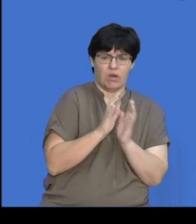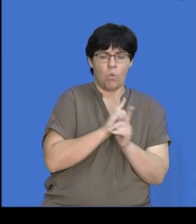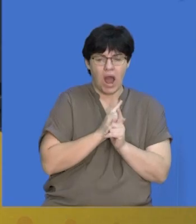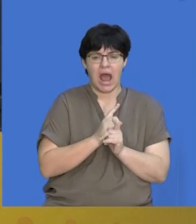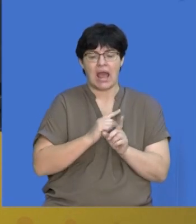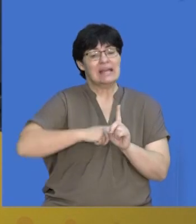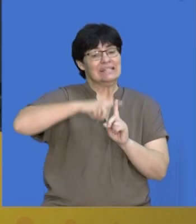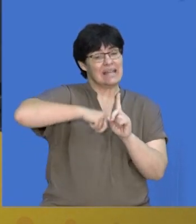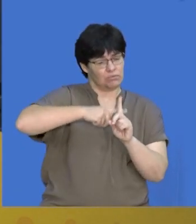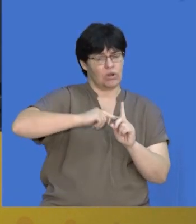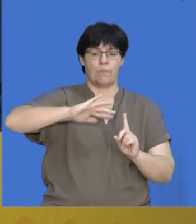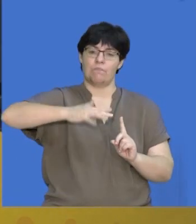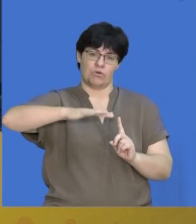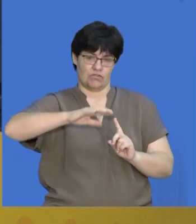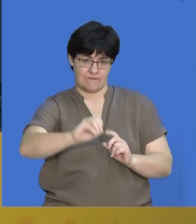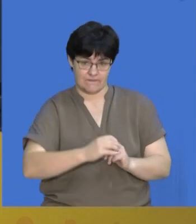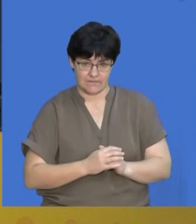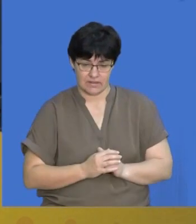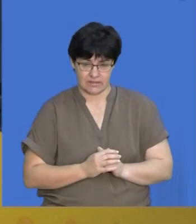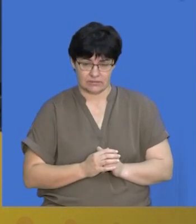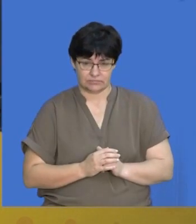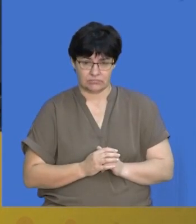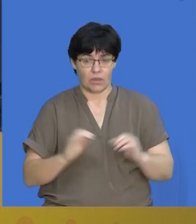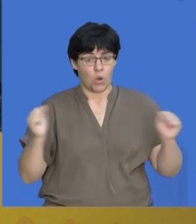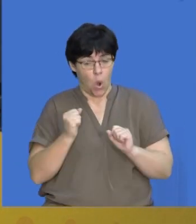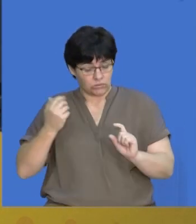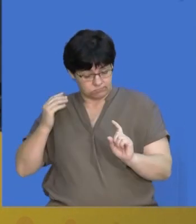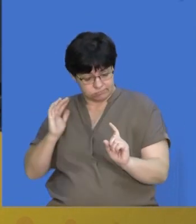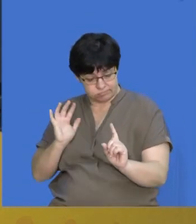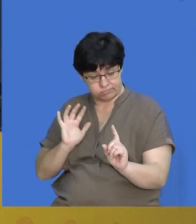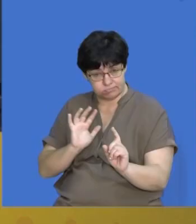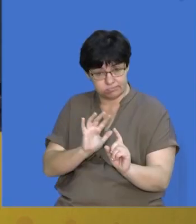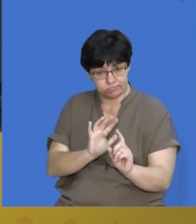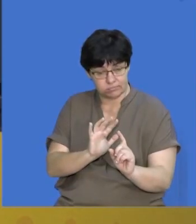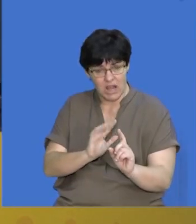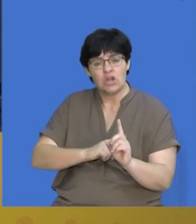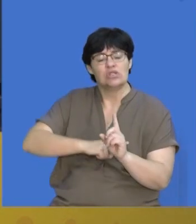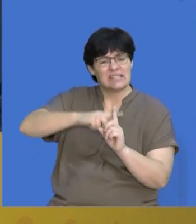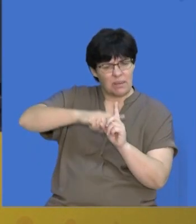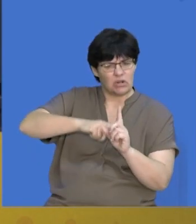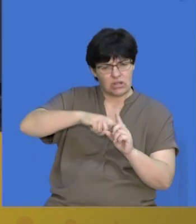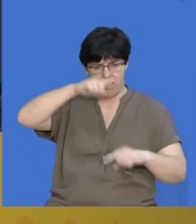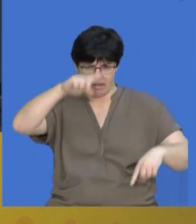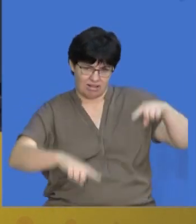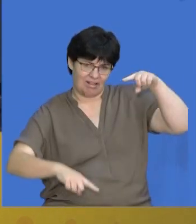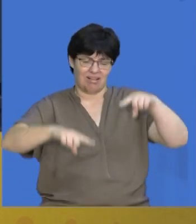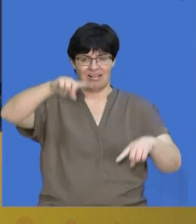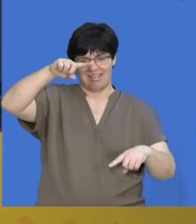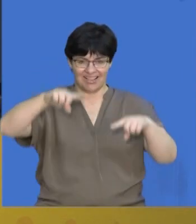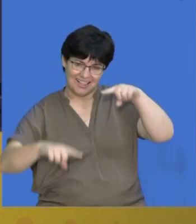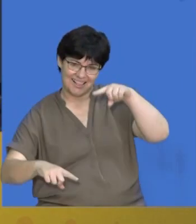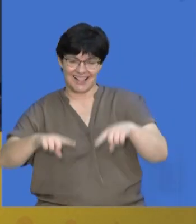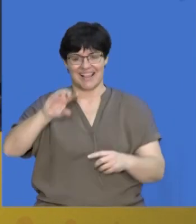temperatures. Remember now that the cold front is approaching, so your temperatures are variable. And in